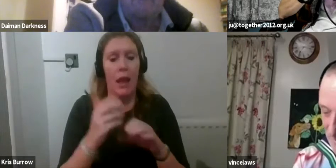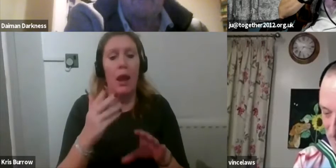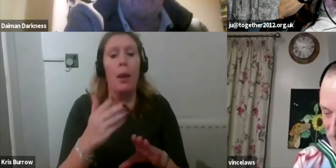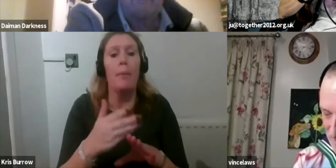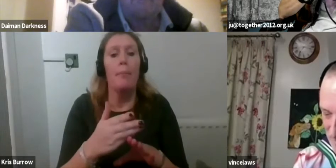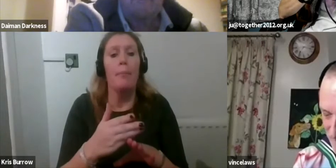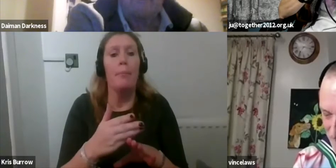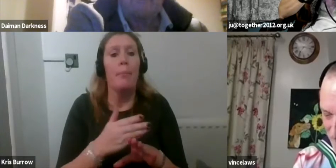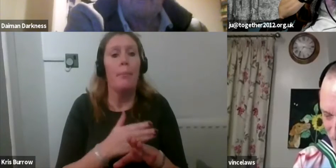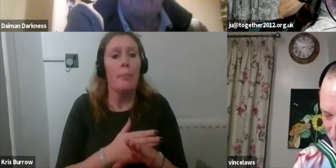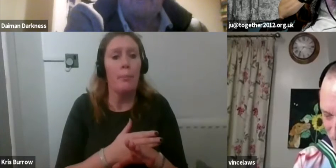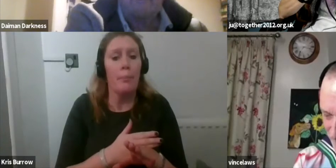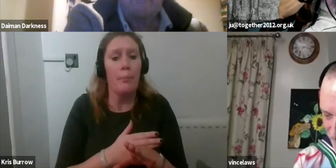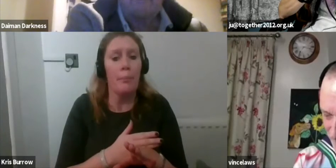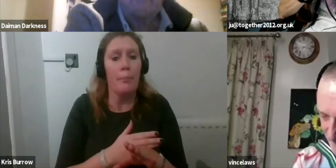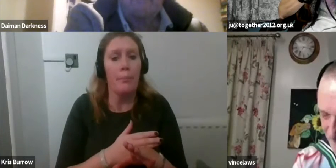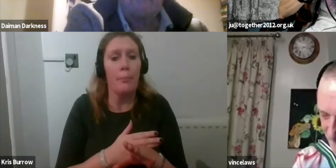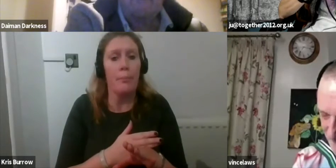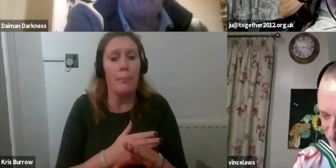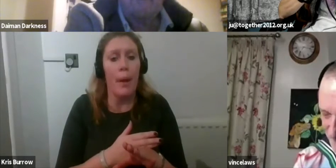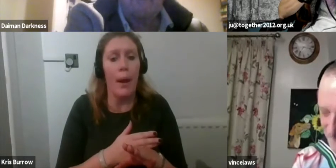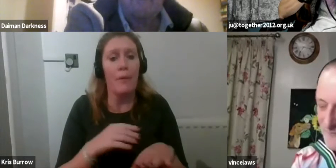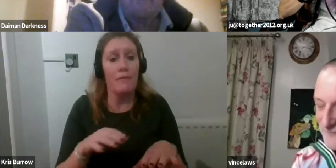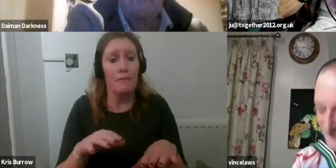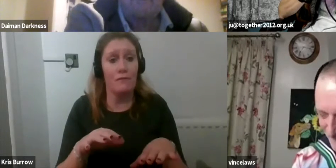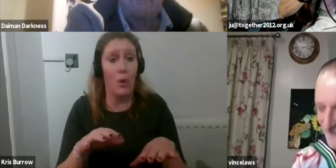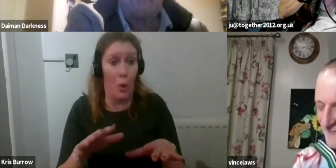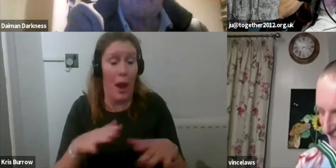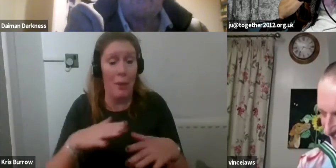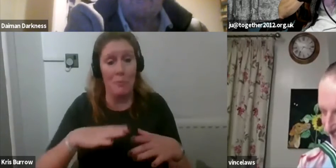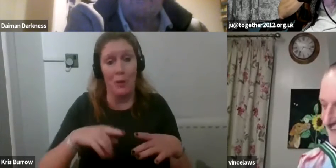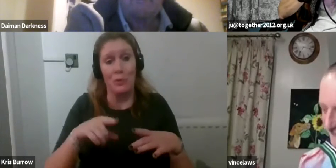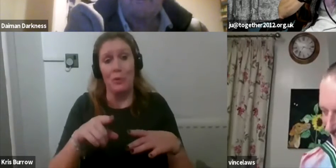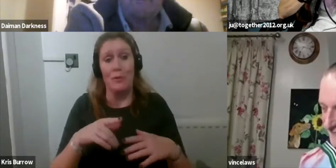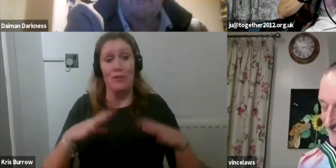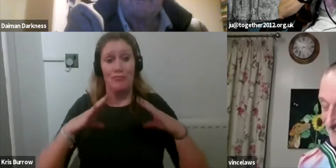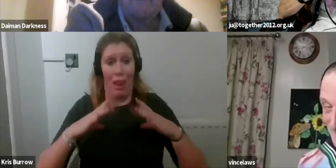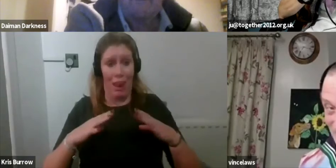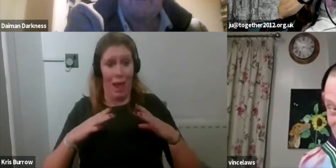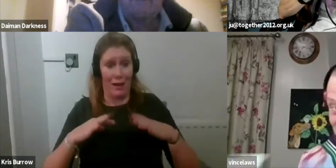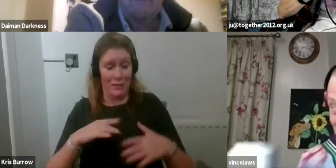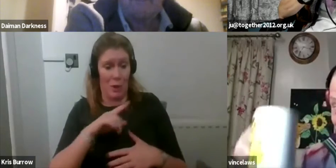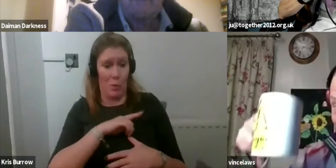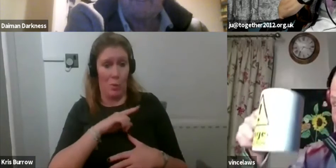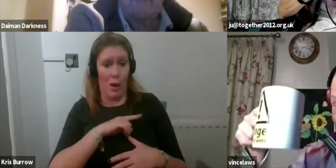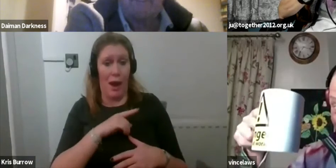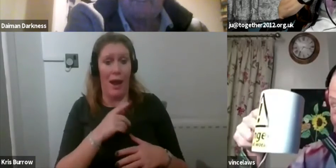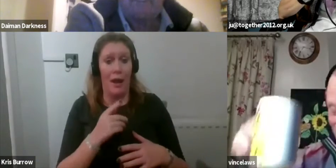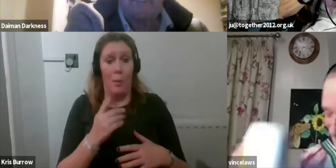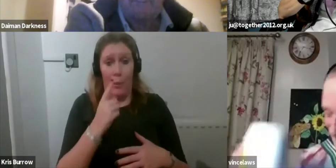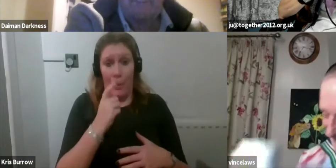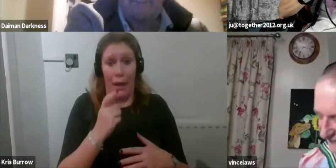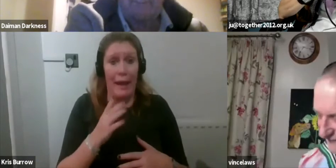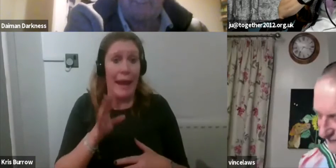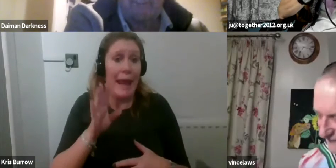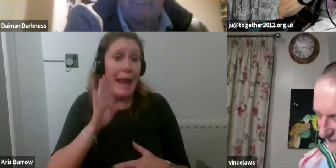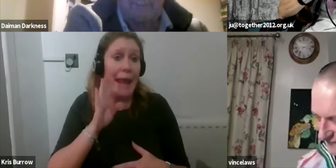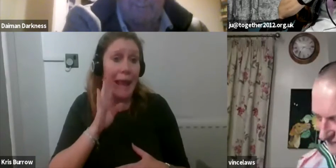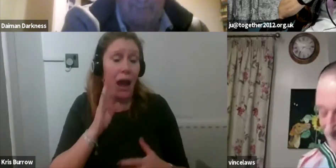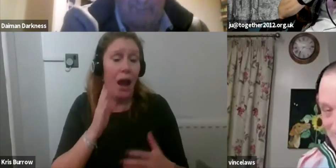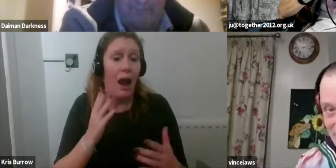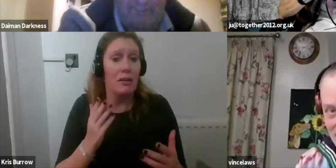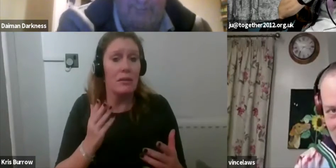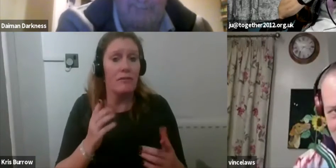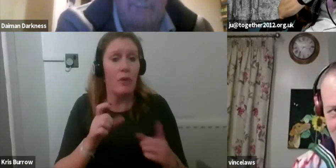hope you've brought your own drinks, ice cream and popcorn. We're just going to hear a little bit more from Damien